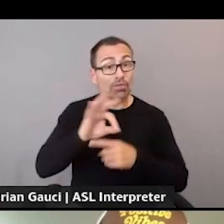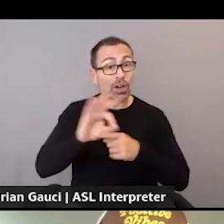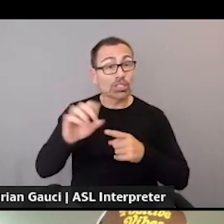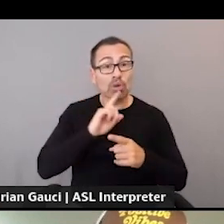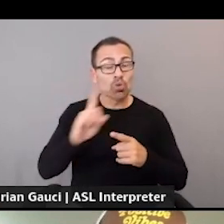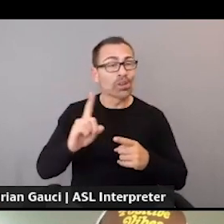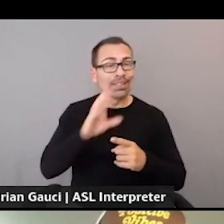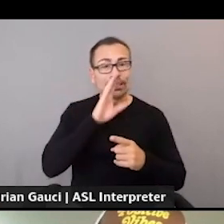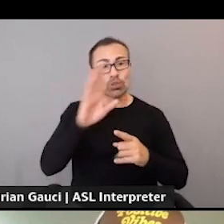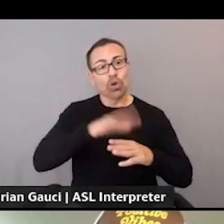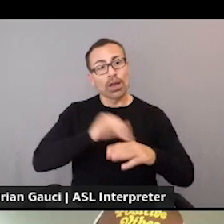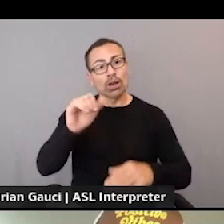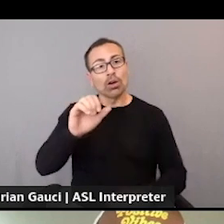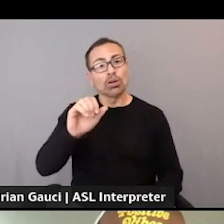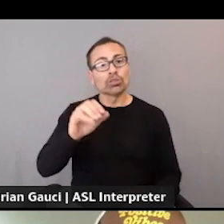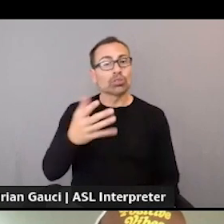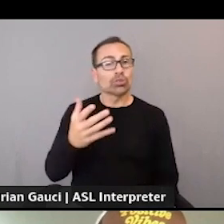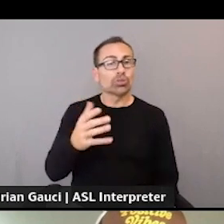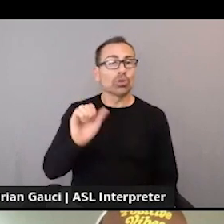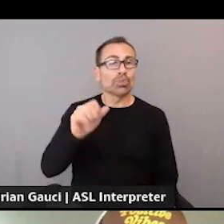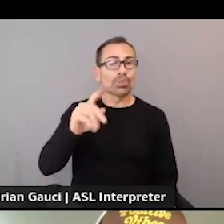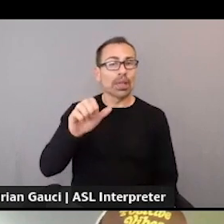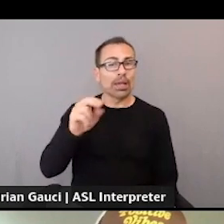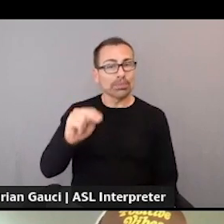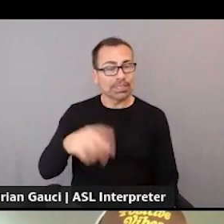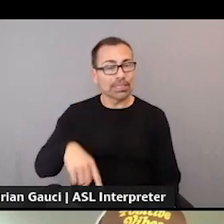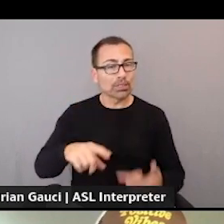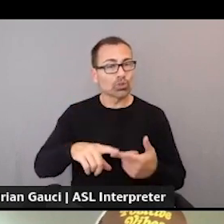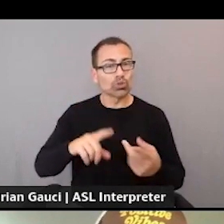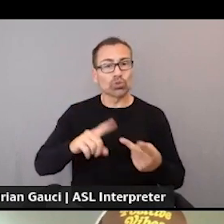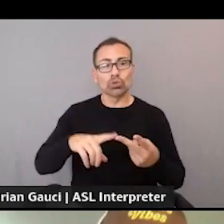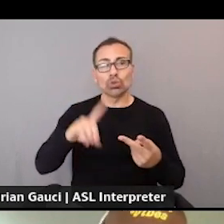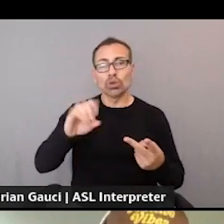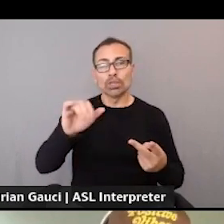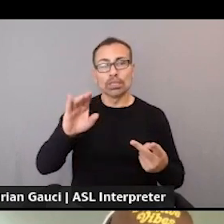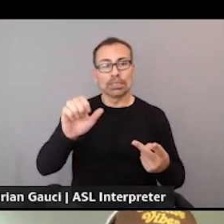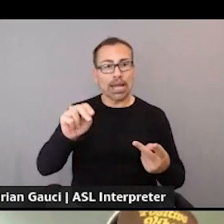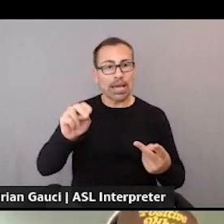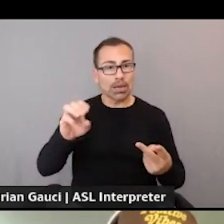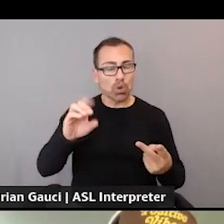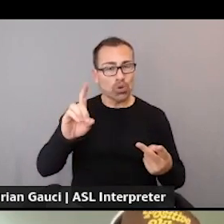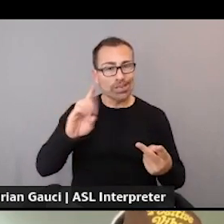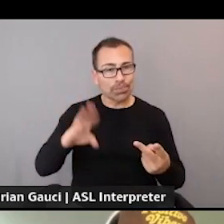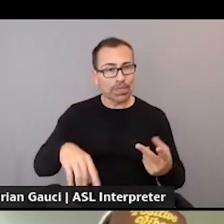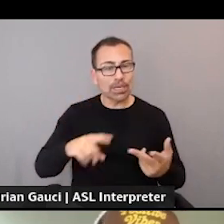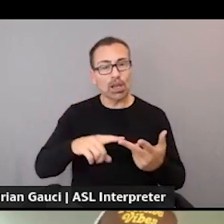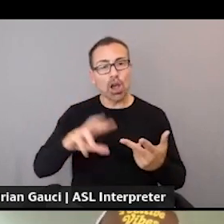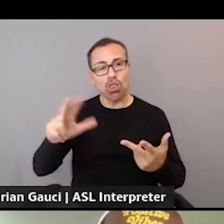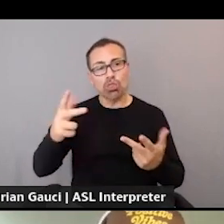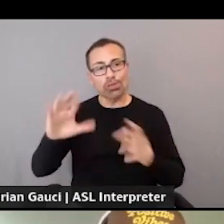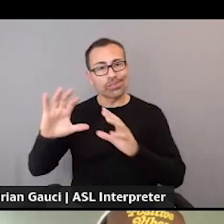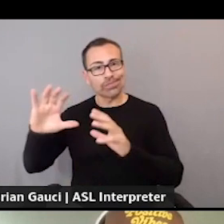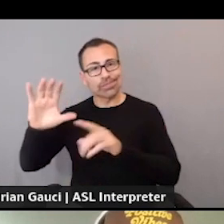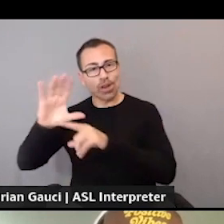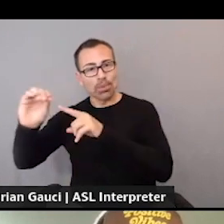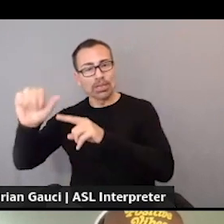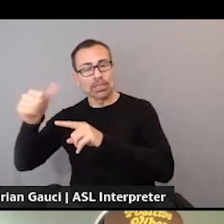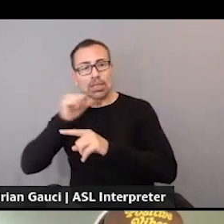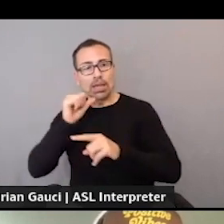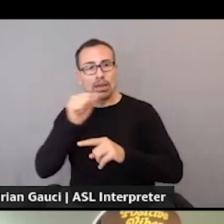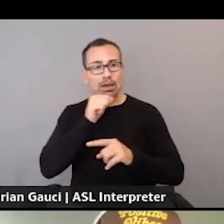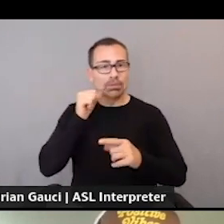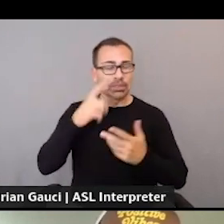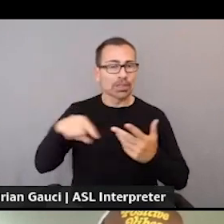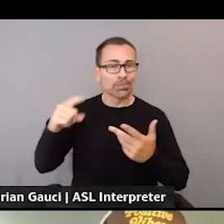to DynamoDB, to awesome third-party providers, MongoDB, to Aurora and SQL databases,